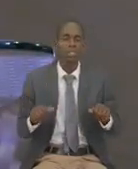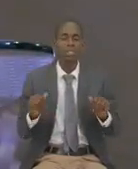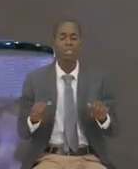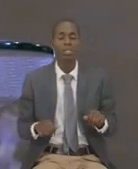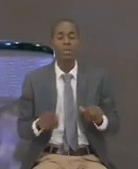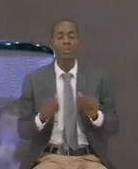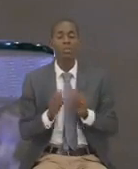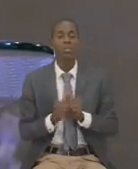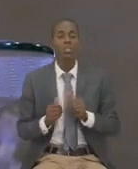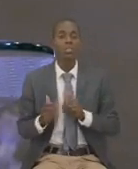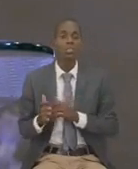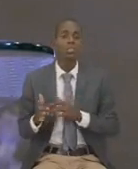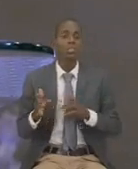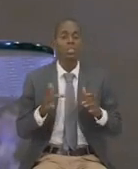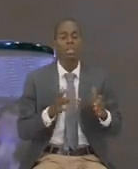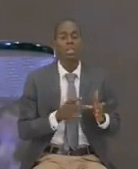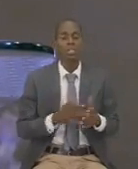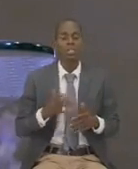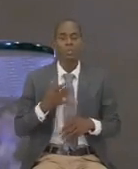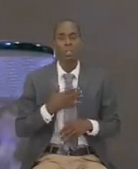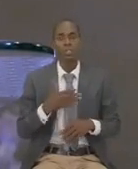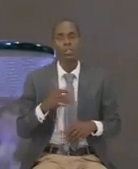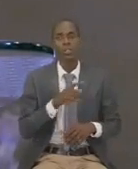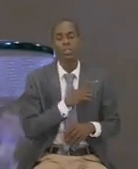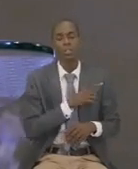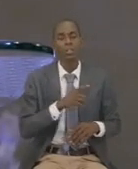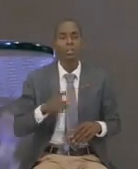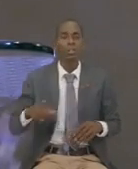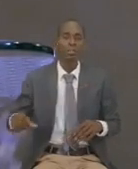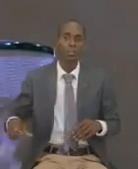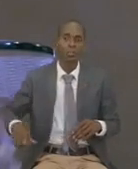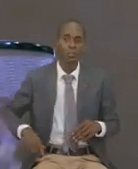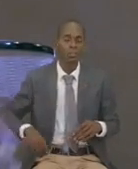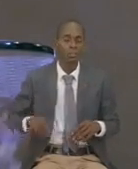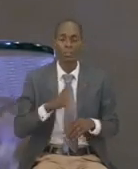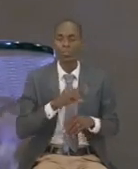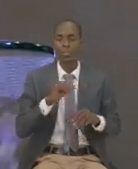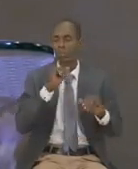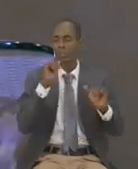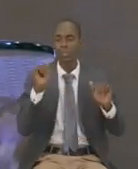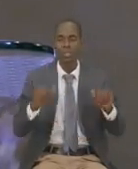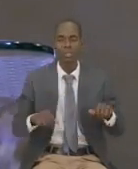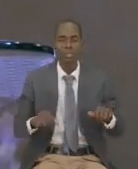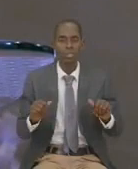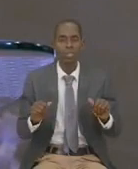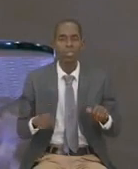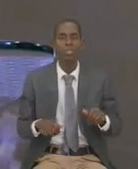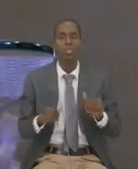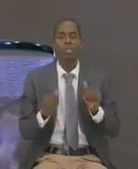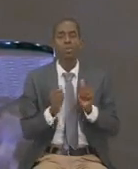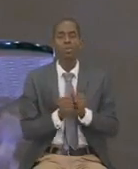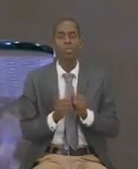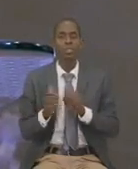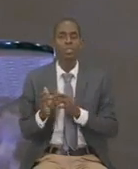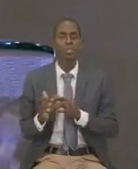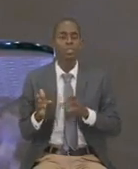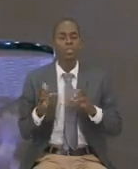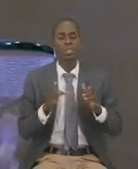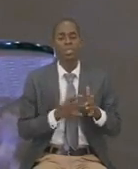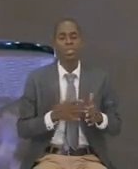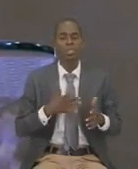impossibility with Jesus, my Lord. No impossibility